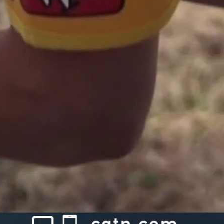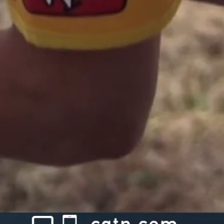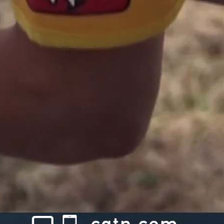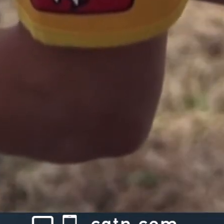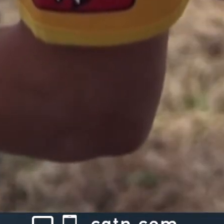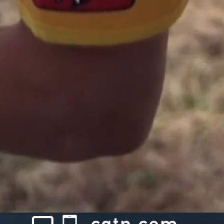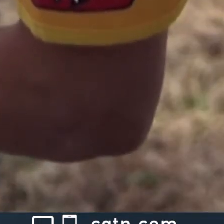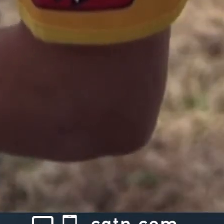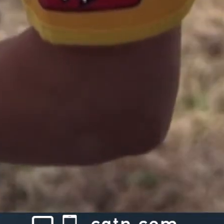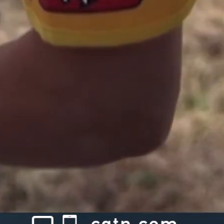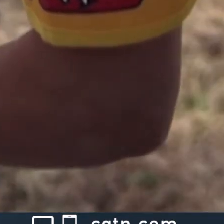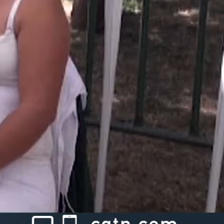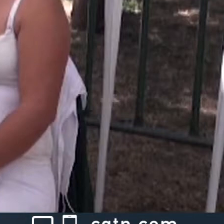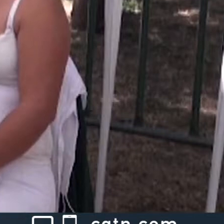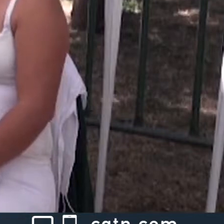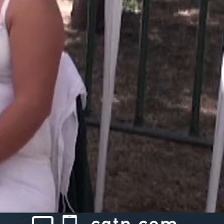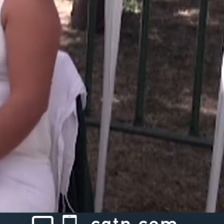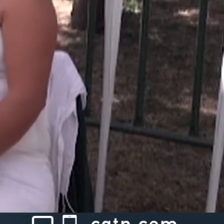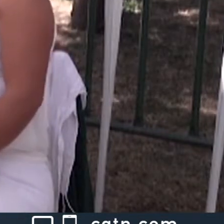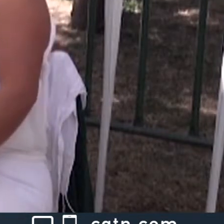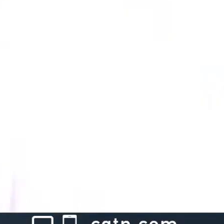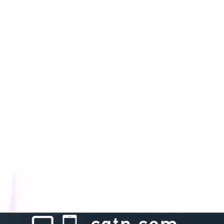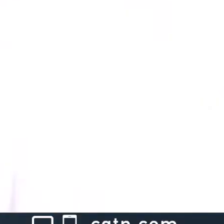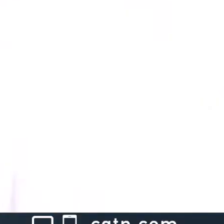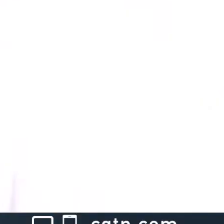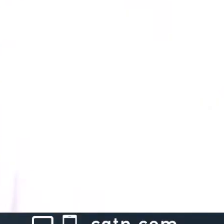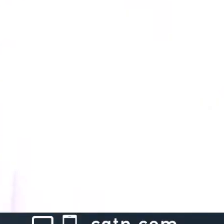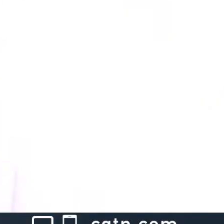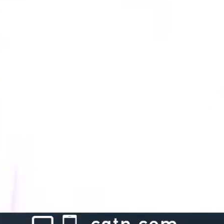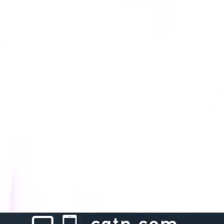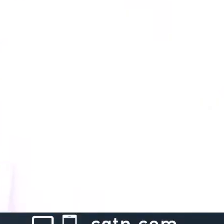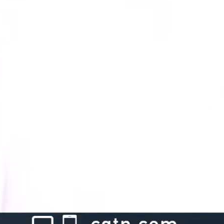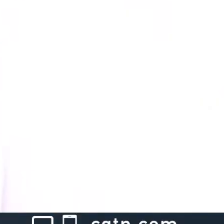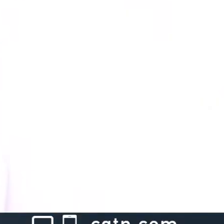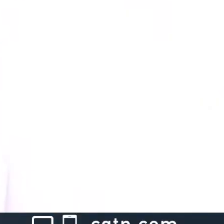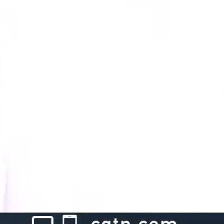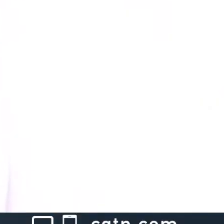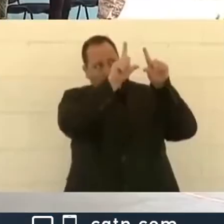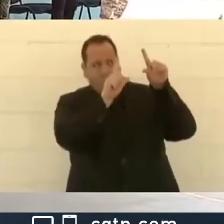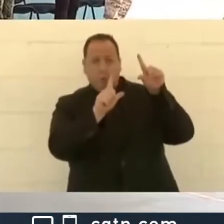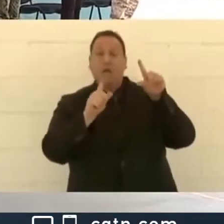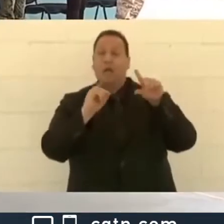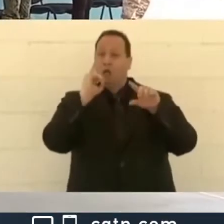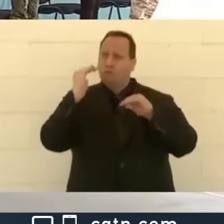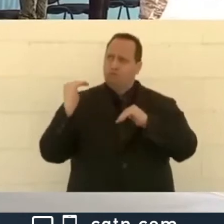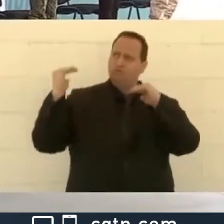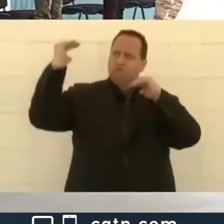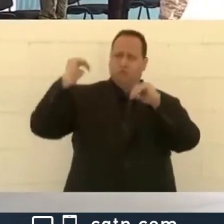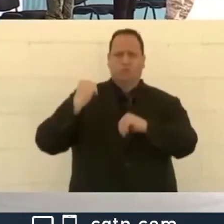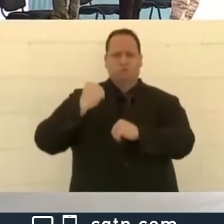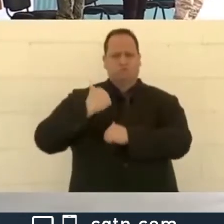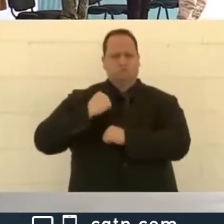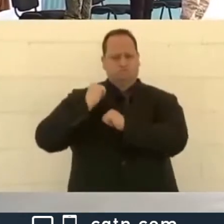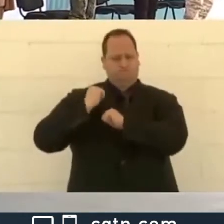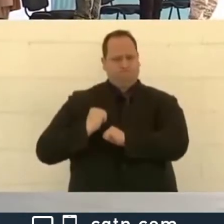plan to vaccinate all frontline workers and senior citizens by the end of April. At the U